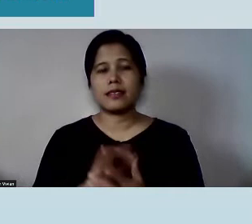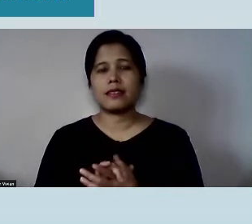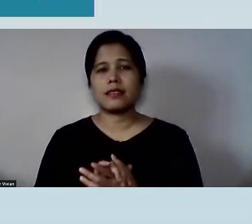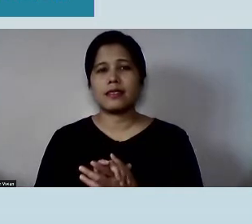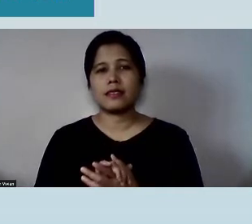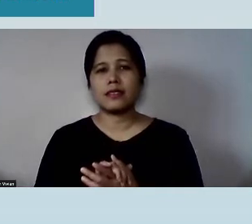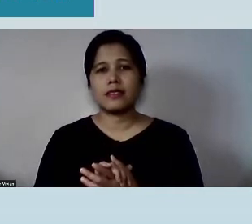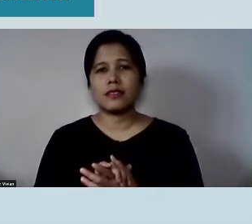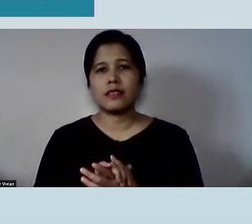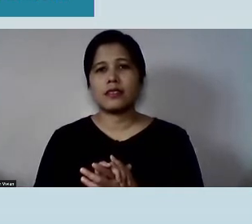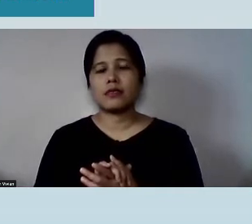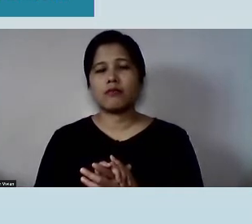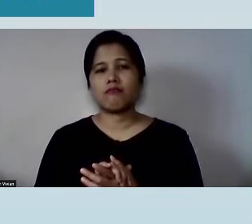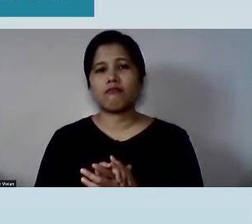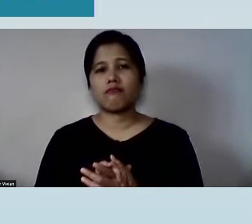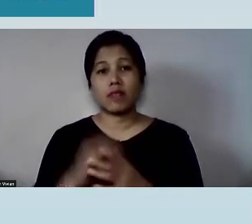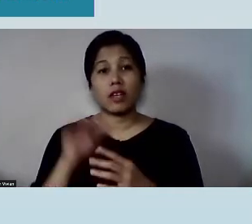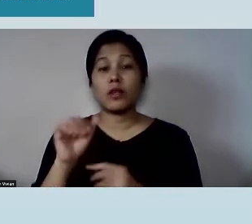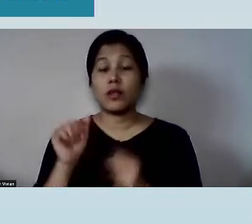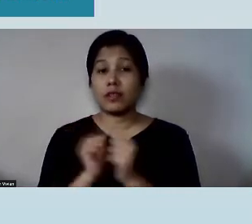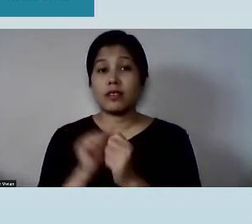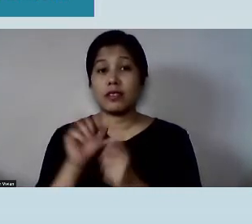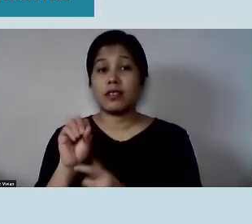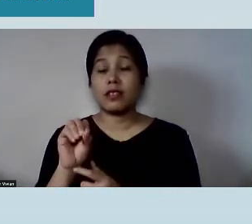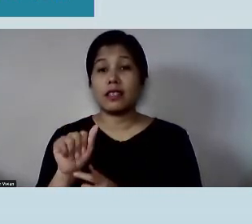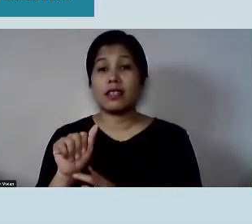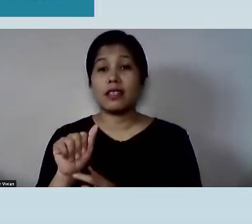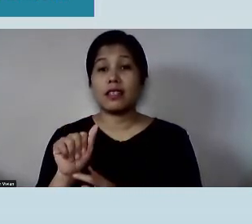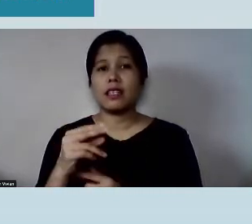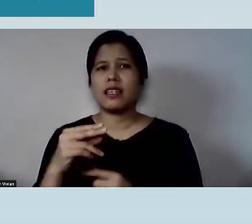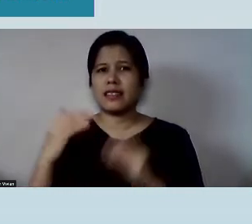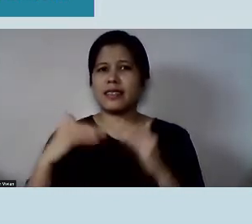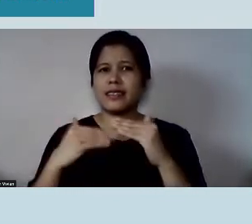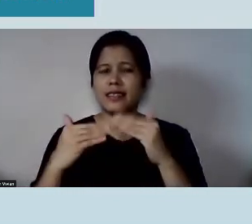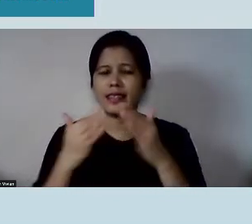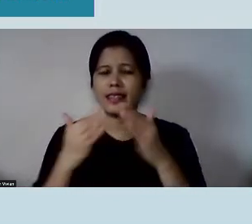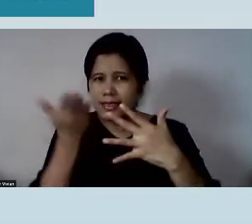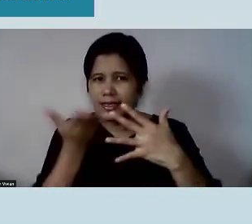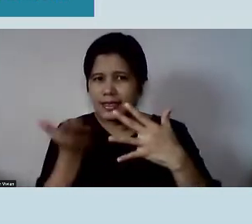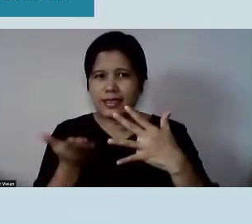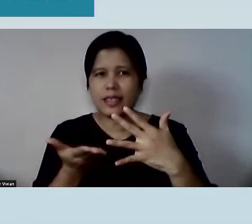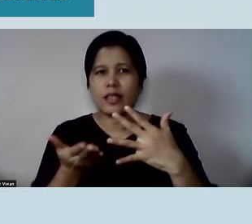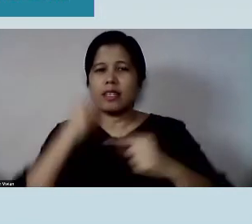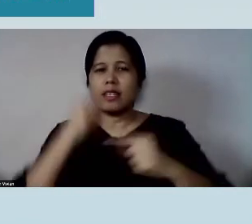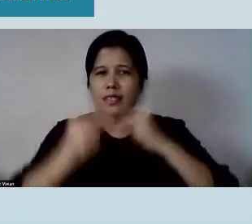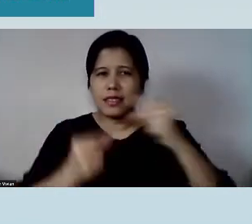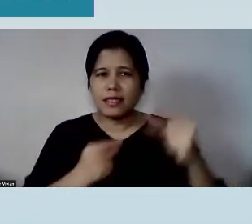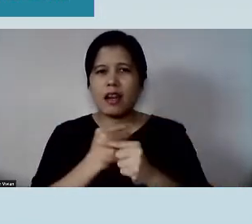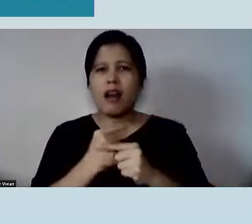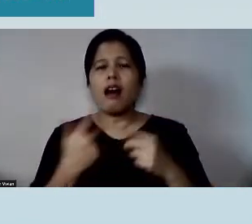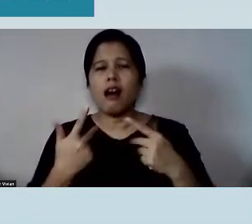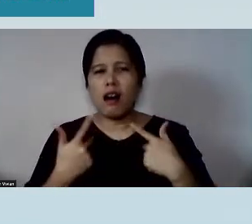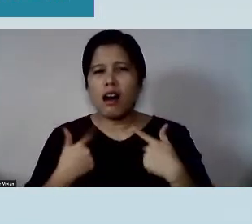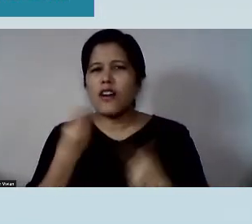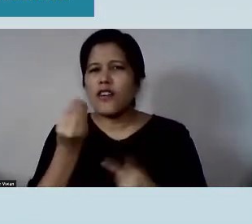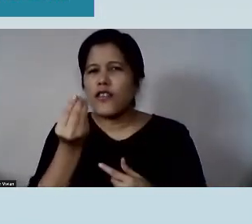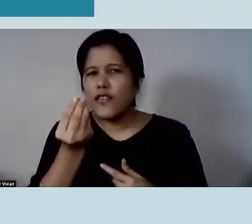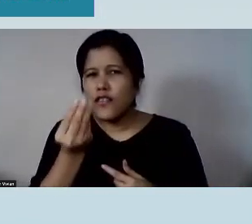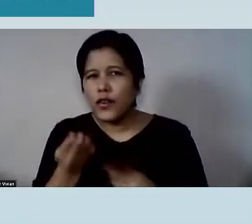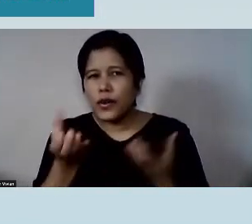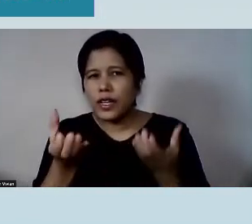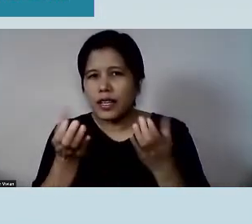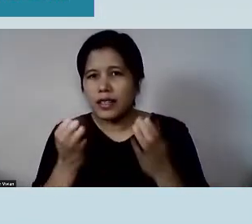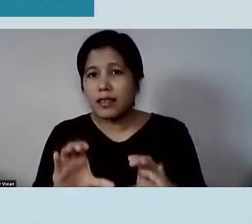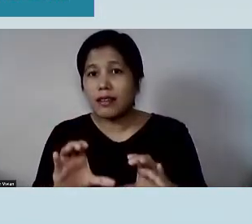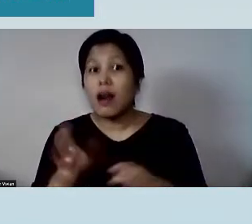of an ADHD child must have ADHD. It could have skipped a generation. And I've had a few cases. Yung mother